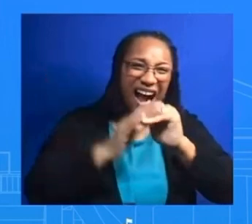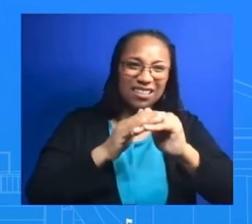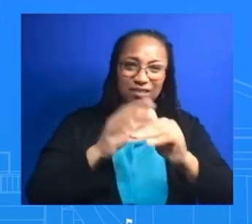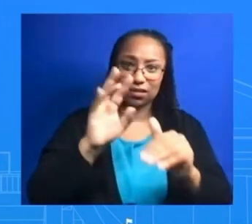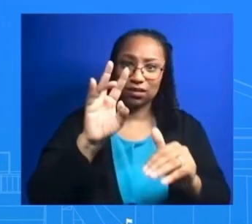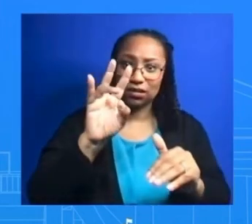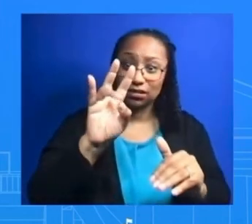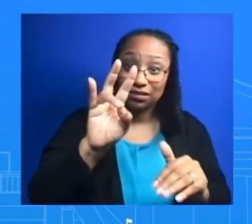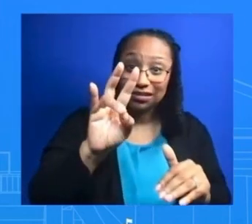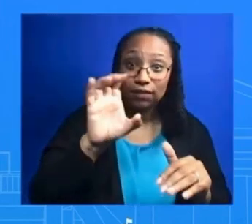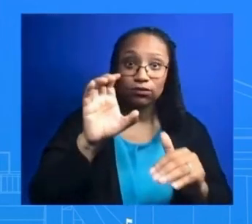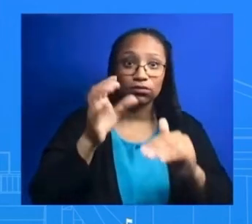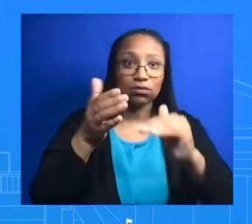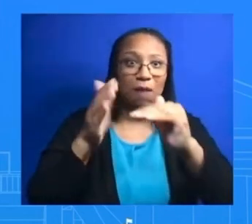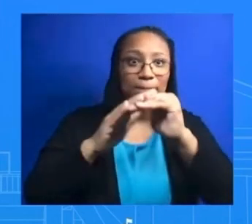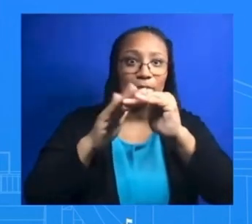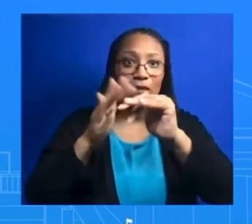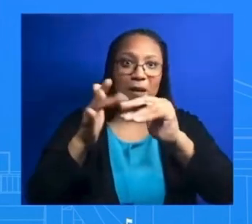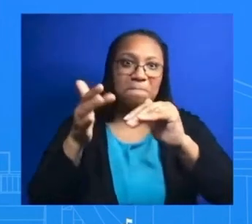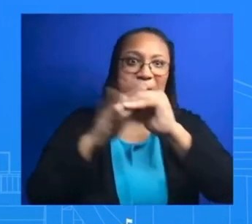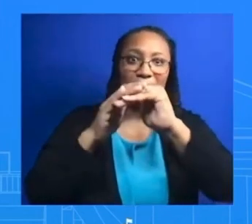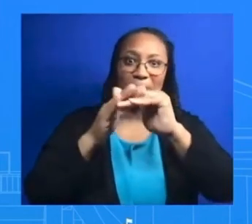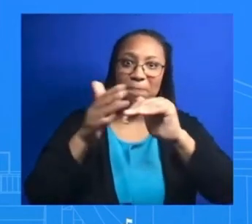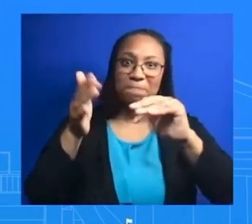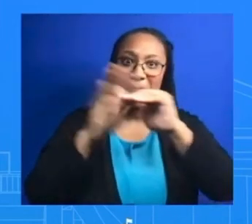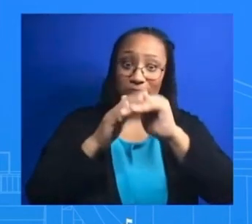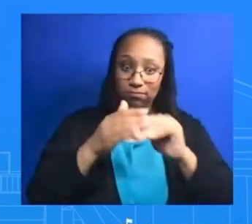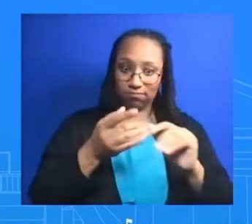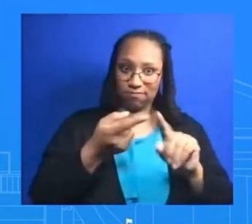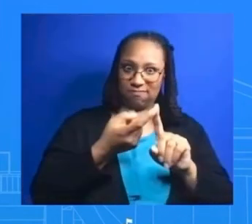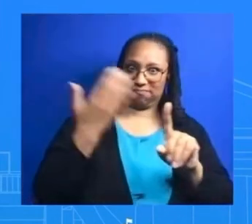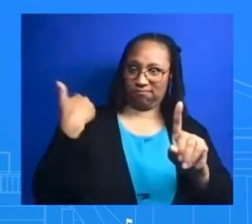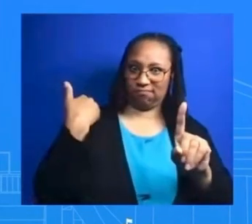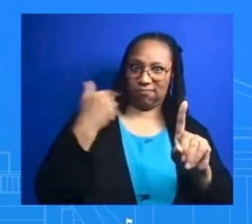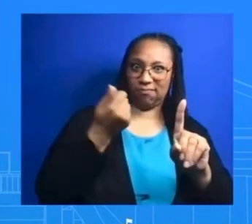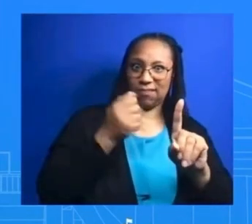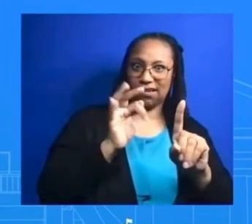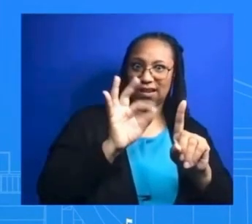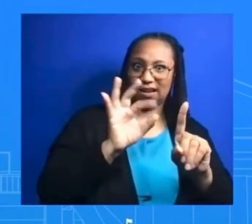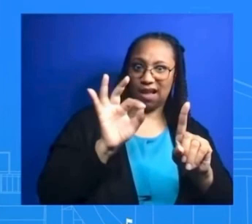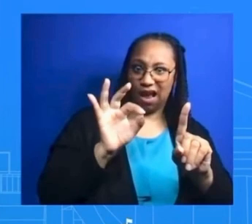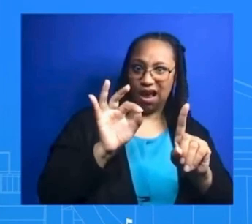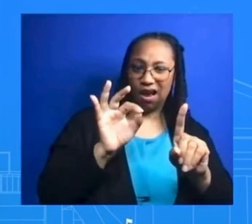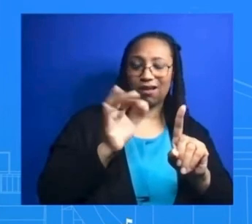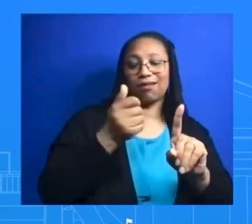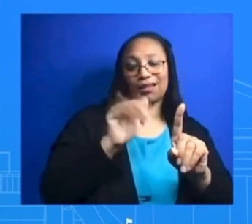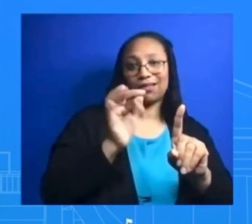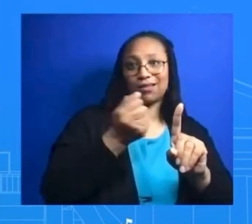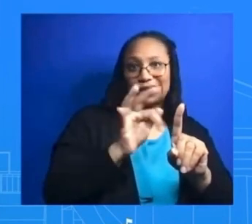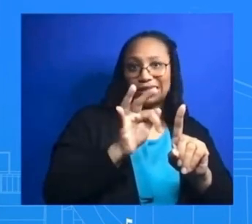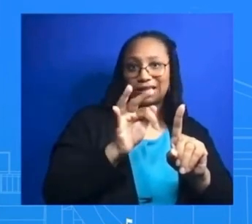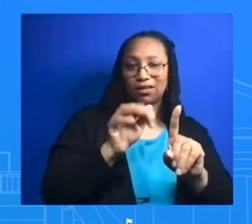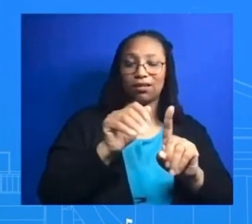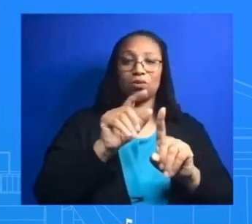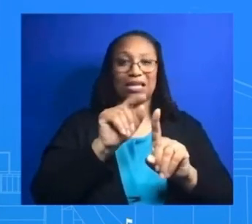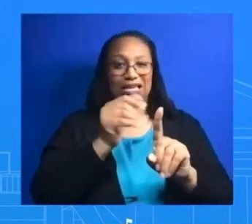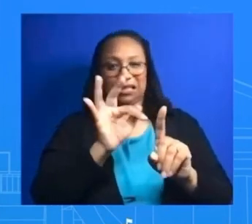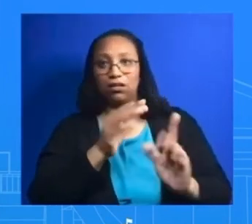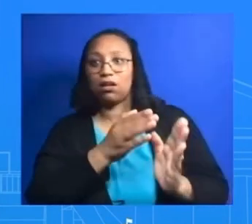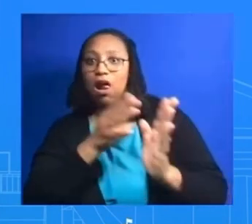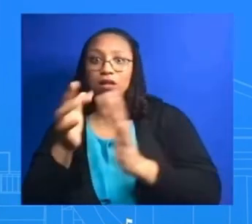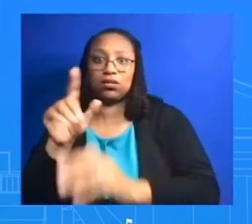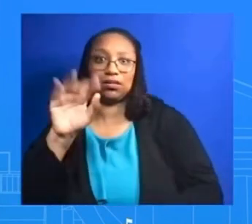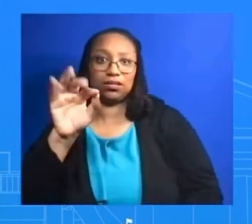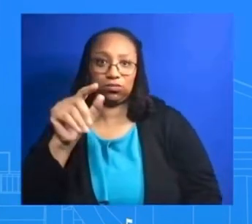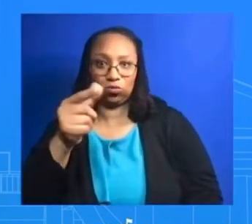And we're going to do that based on a legal footing. We recognize that this decision today, we had to really very carefully to make sure